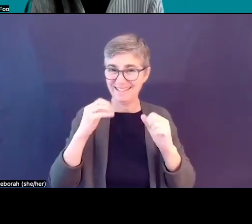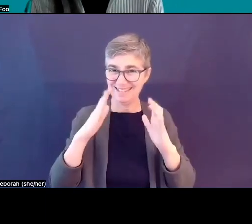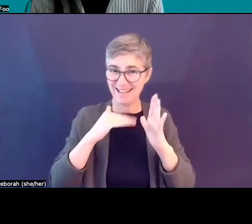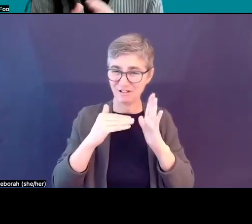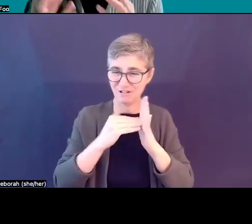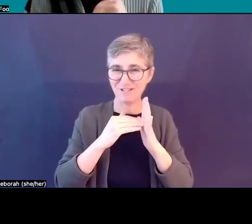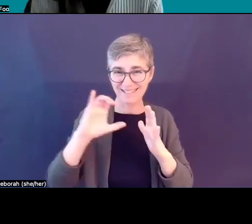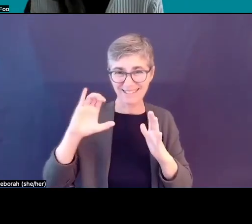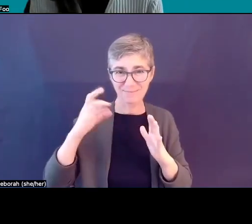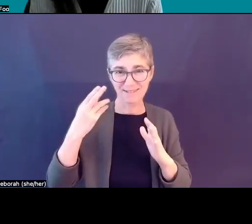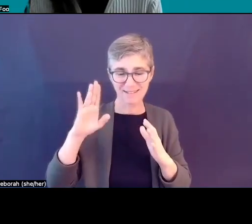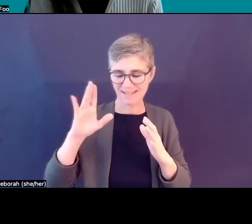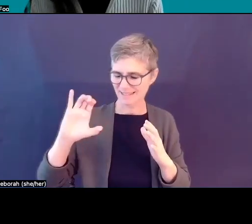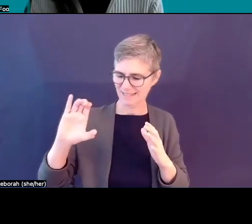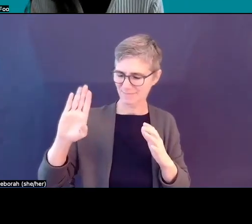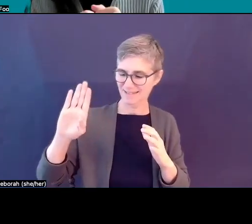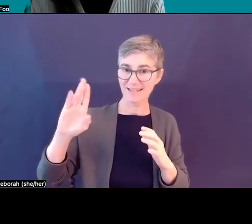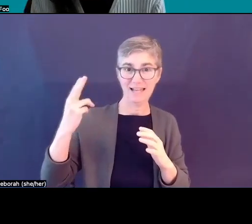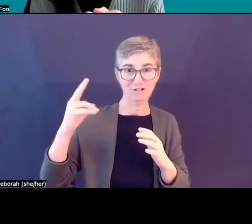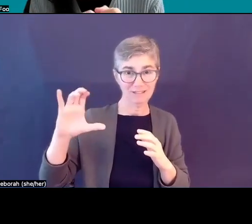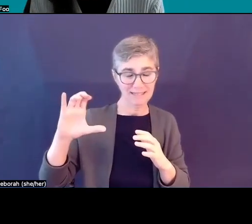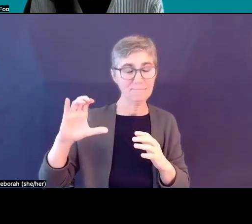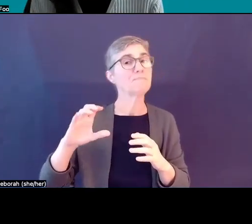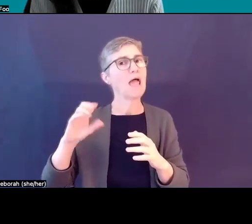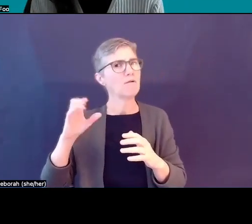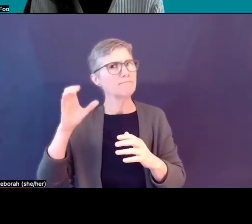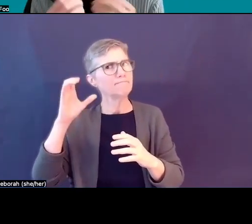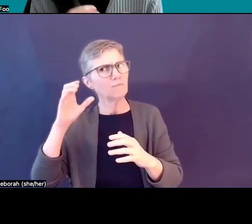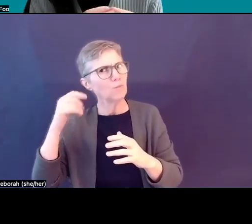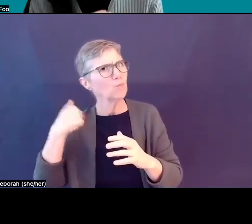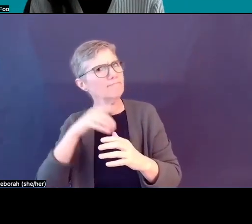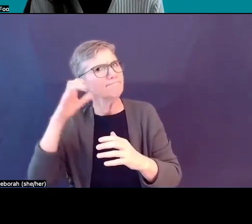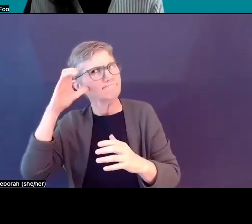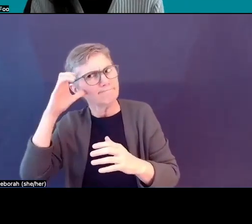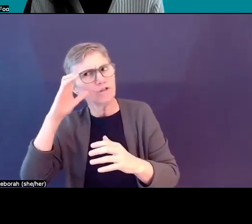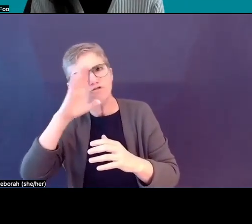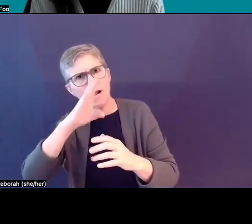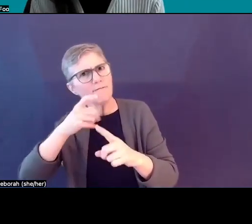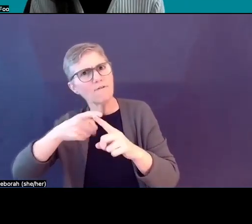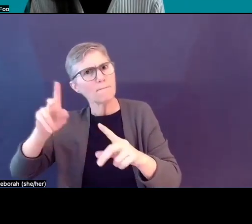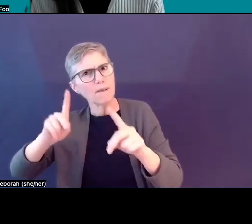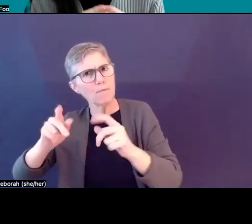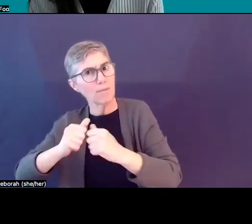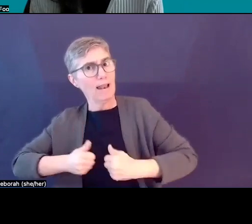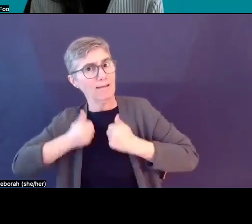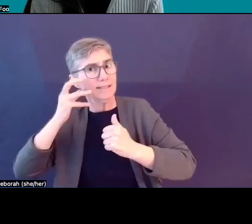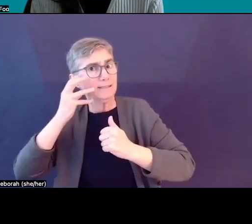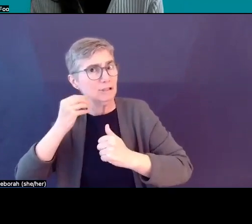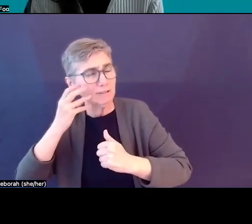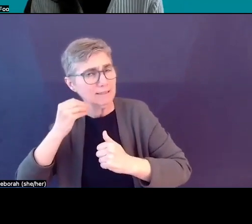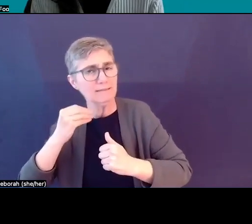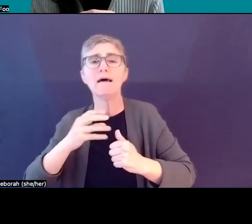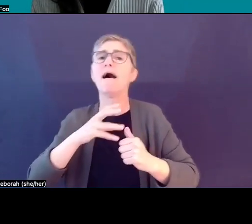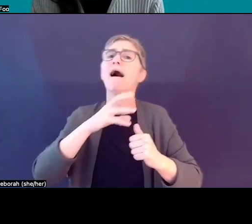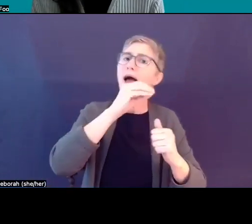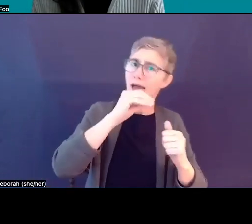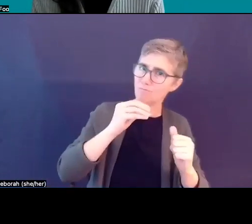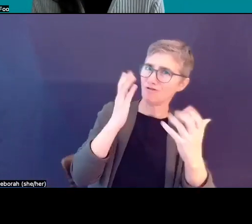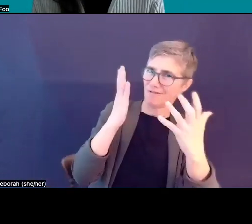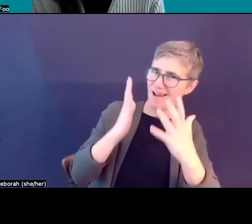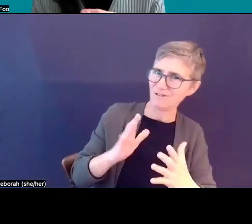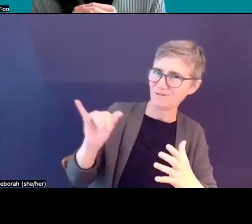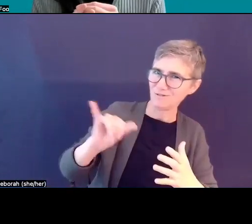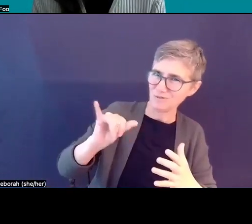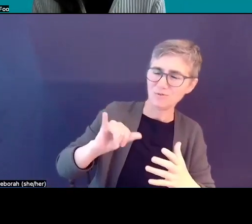CBHCs, hear directly from people with lived experience as well as a provider, and end with where we're heading